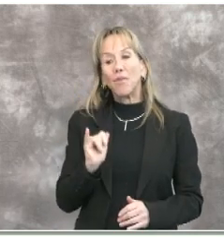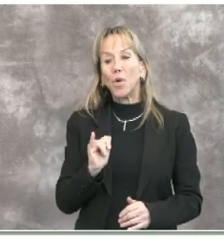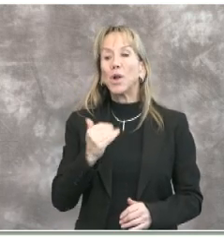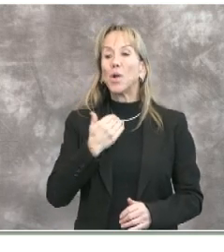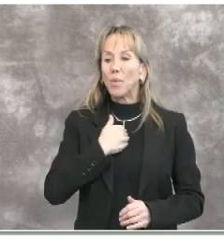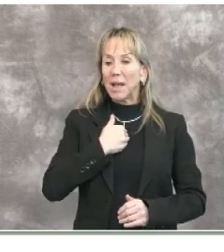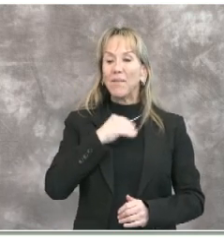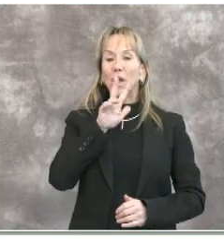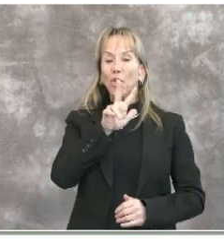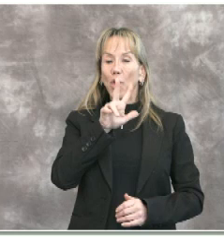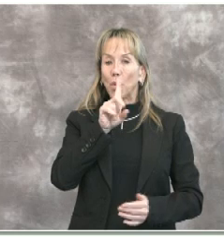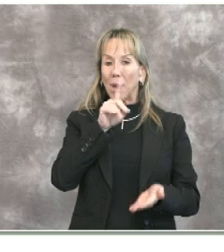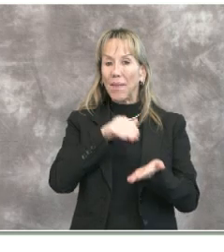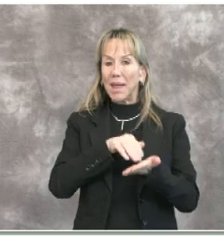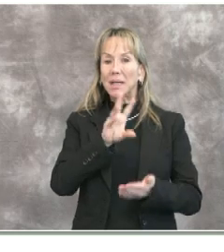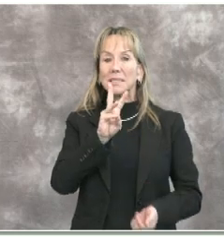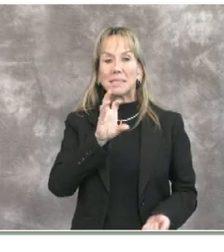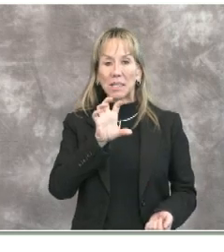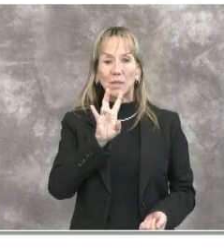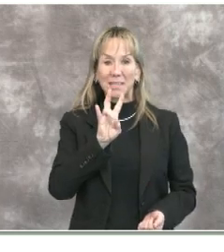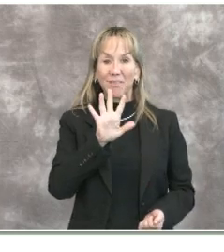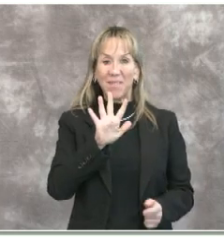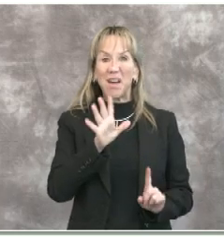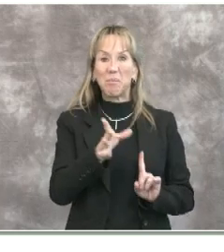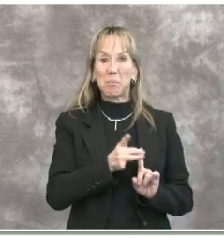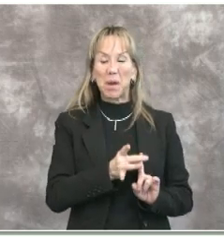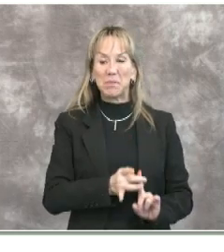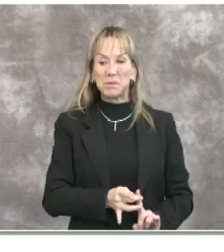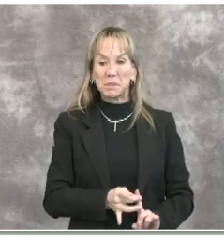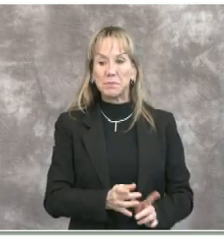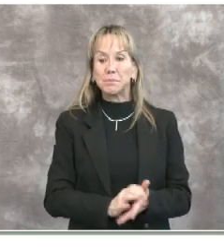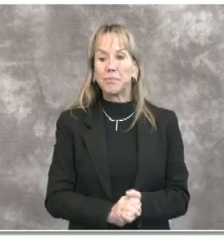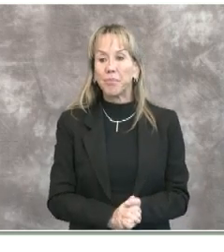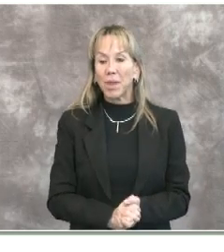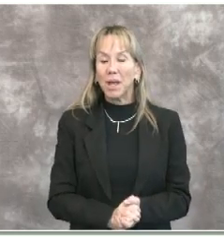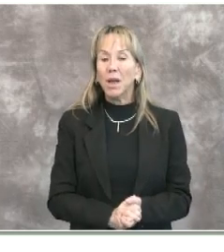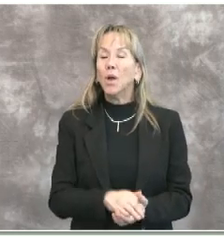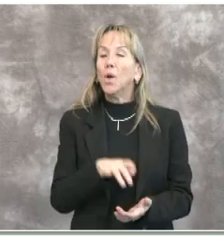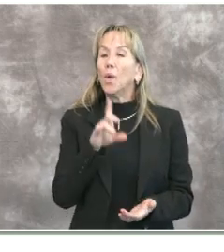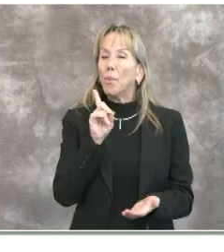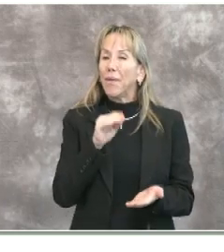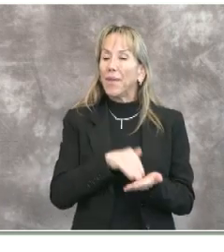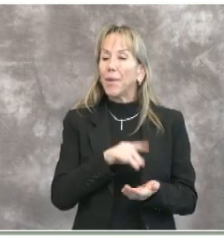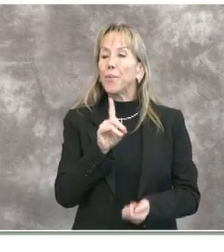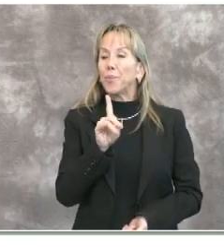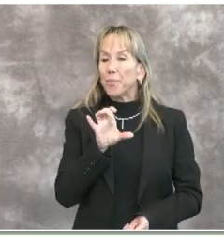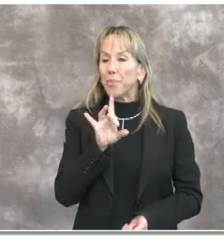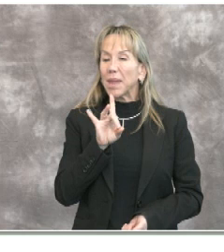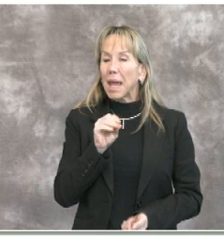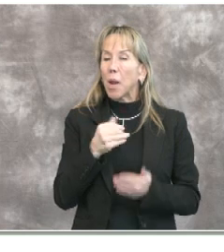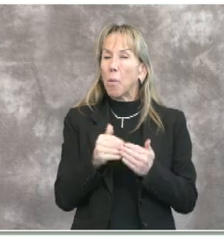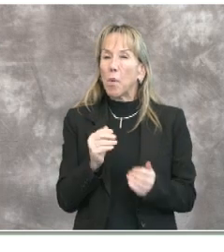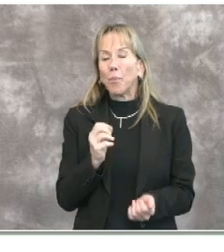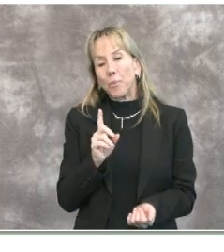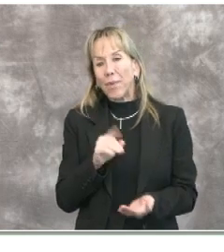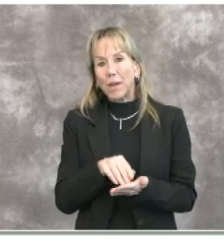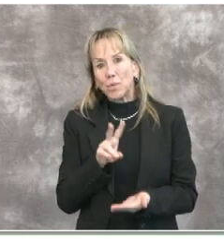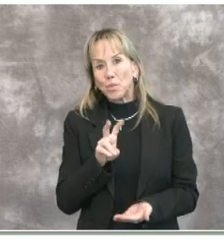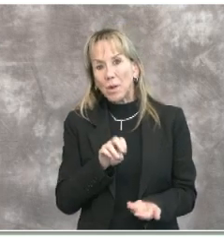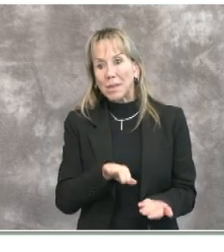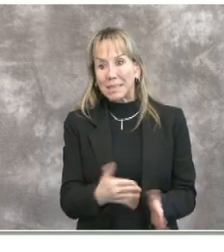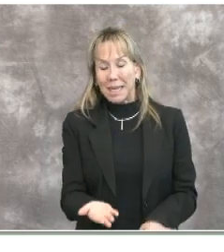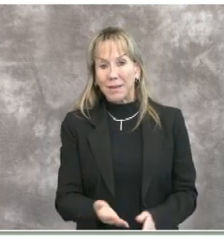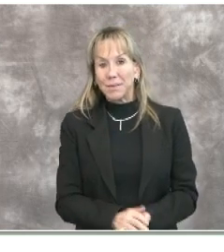31,675 positive cases, which includes almost 1,200 deaths. And today, the County of